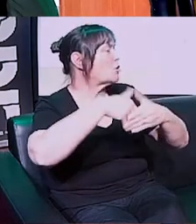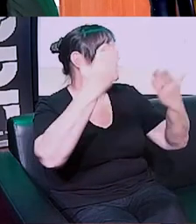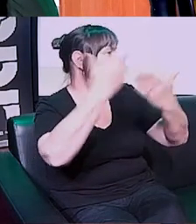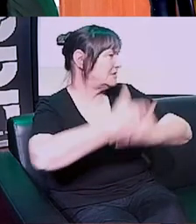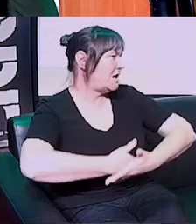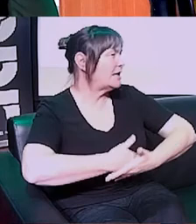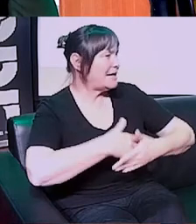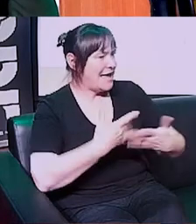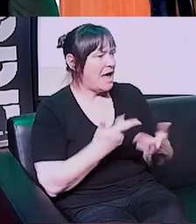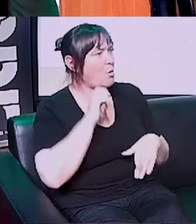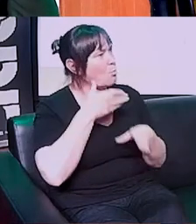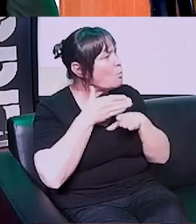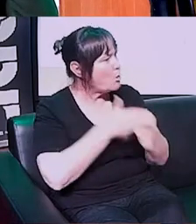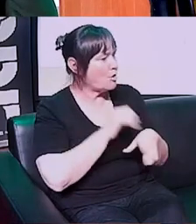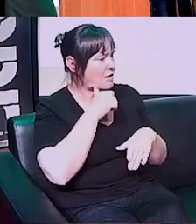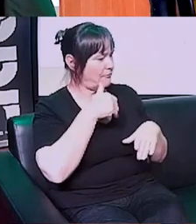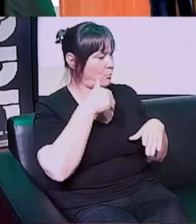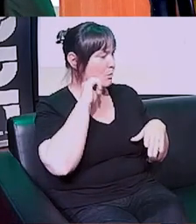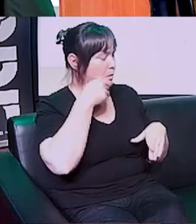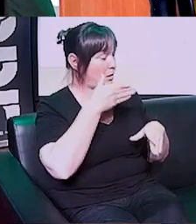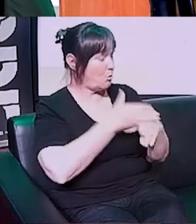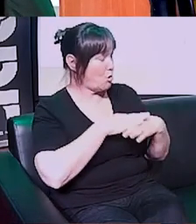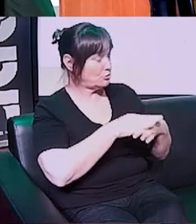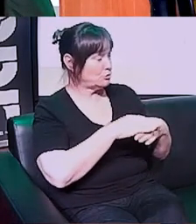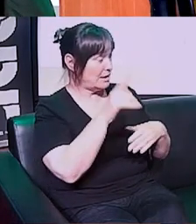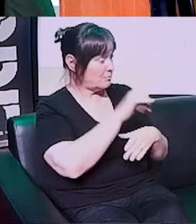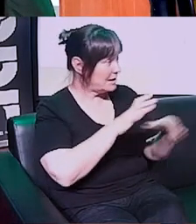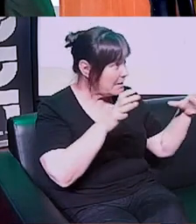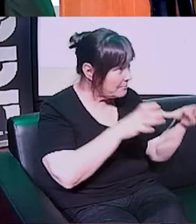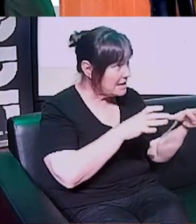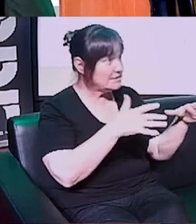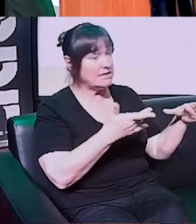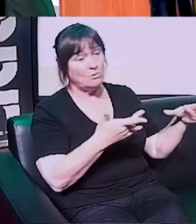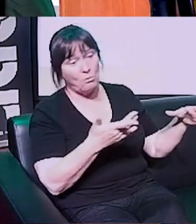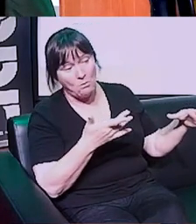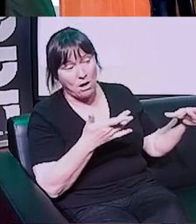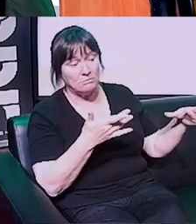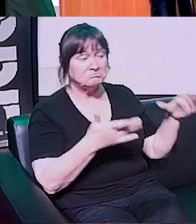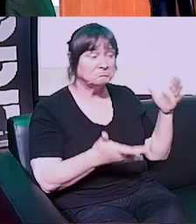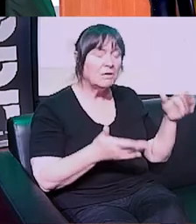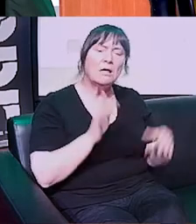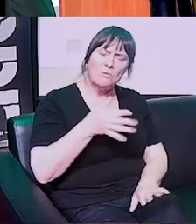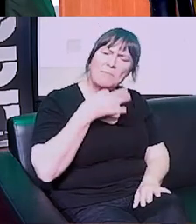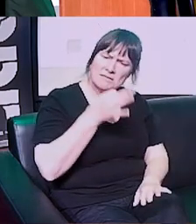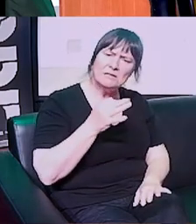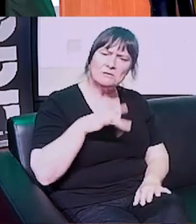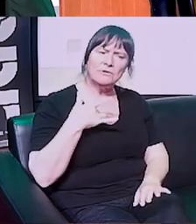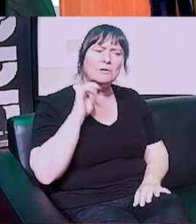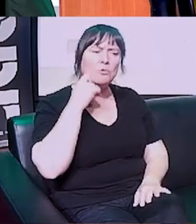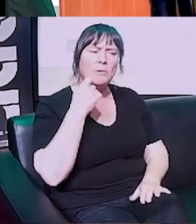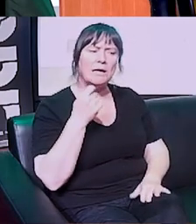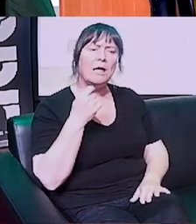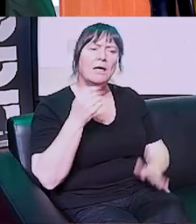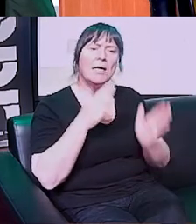the 17th, October the 18th. But I guess my ultimate point is, do you think you will be an MP in government, or you'll just be an MP in the House